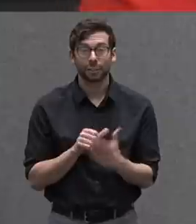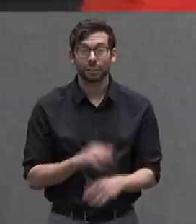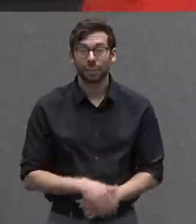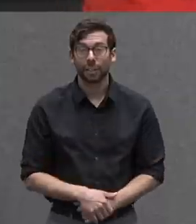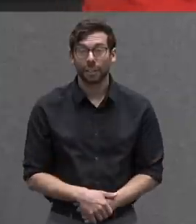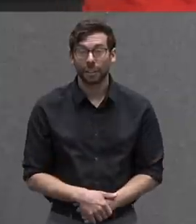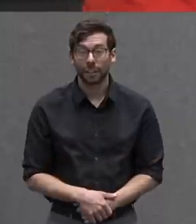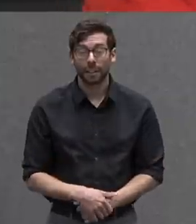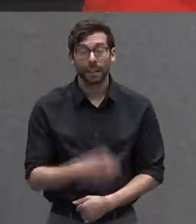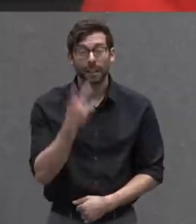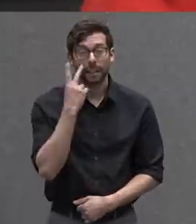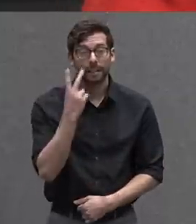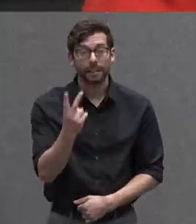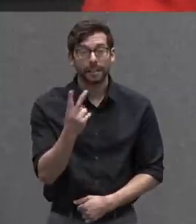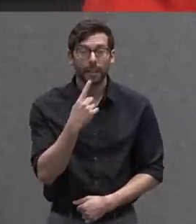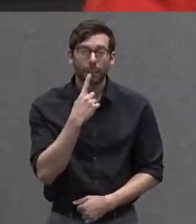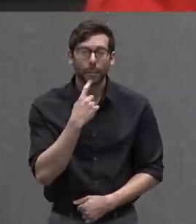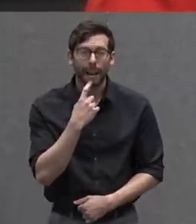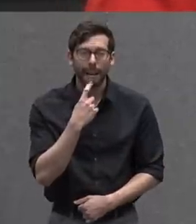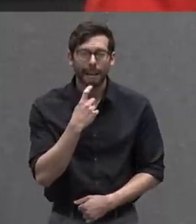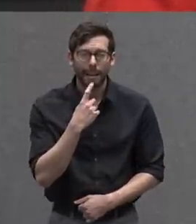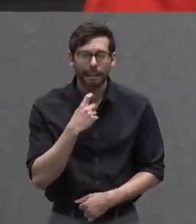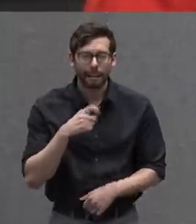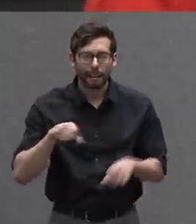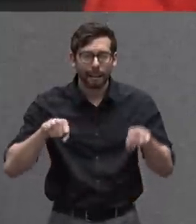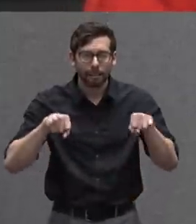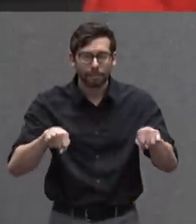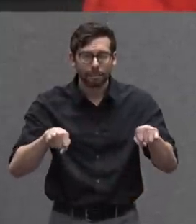You can see the red scooter.